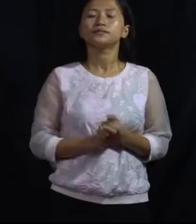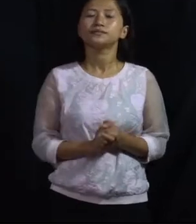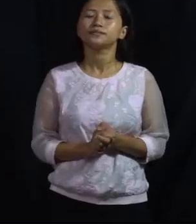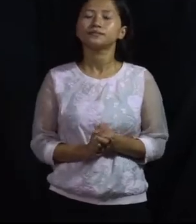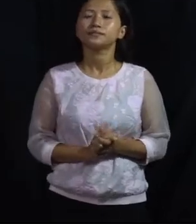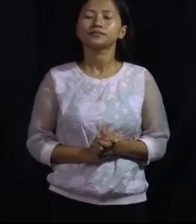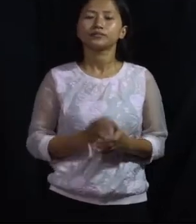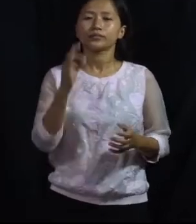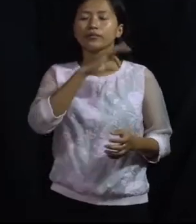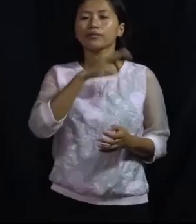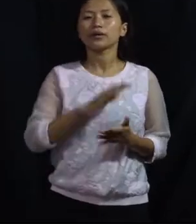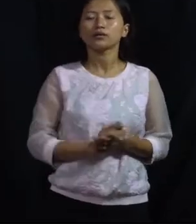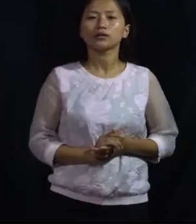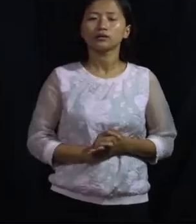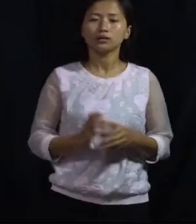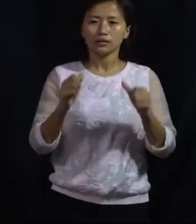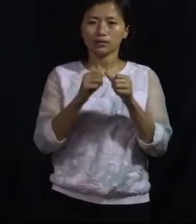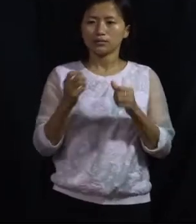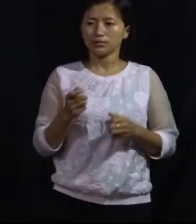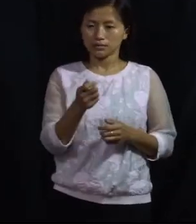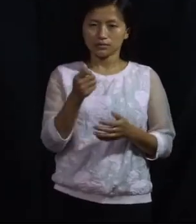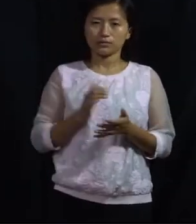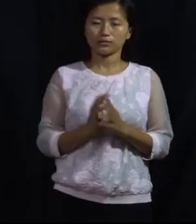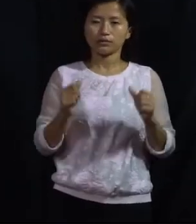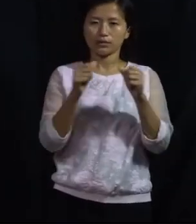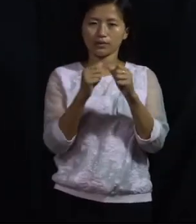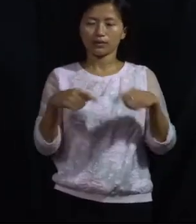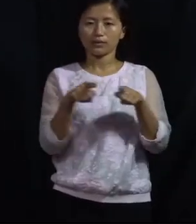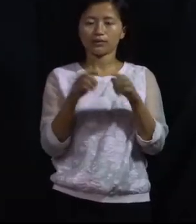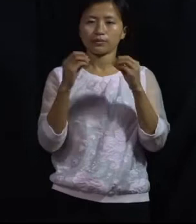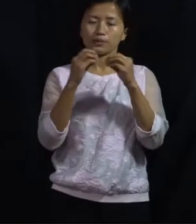So this is the profit that is earned by A and B.